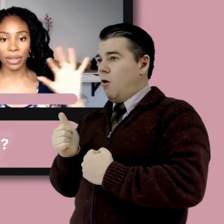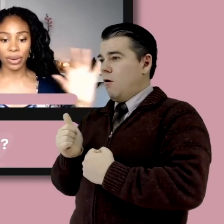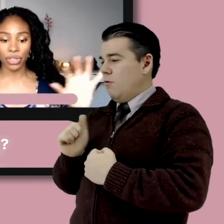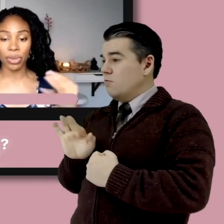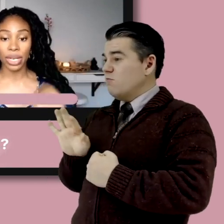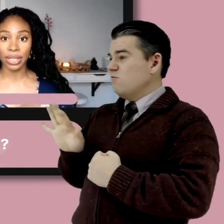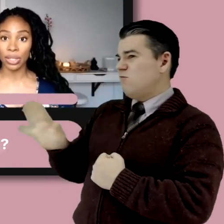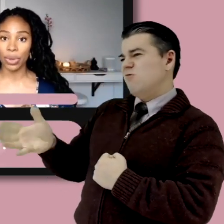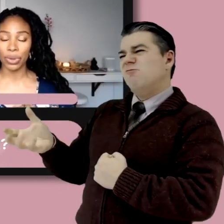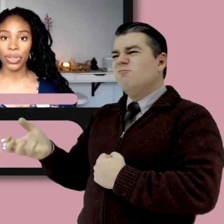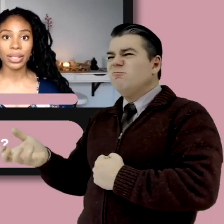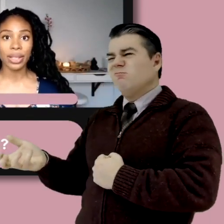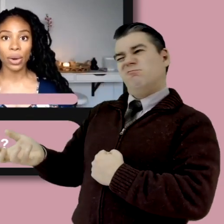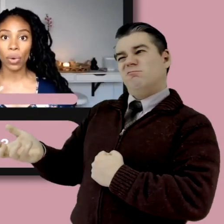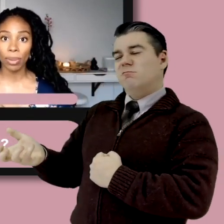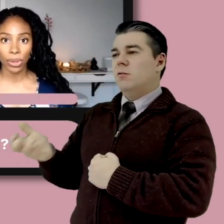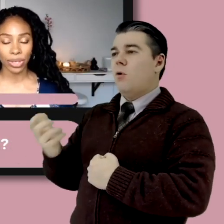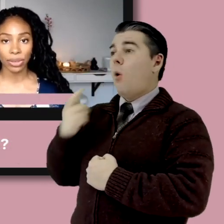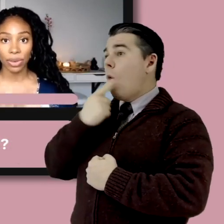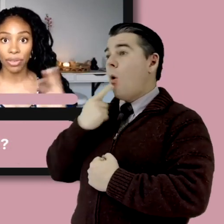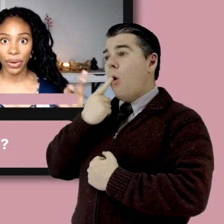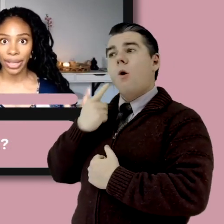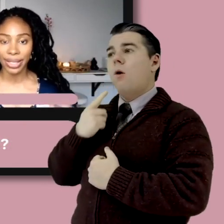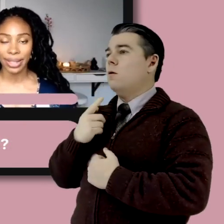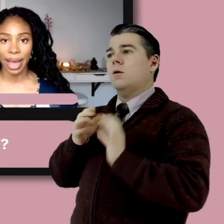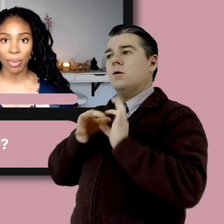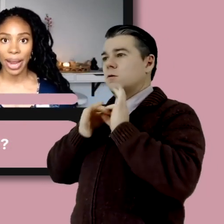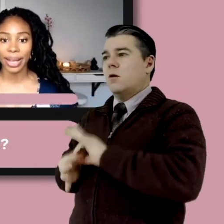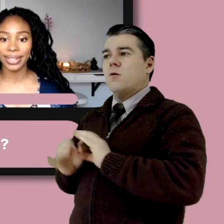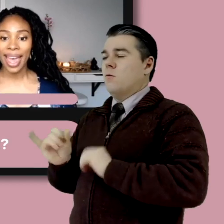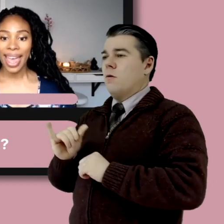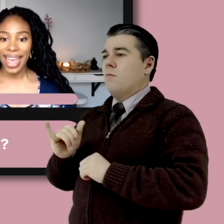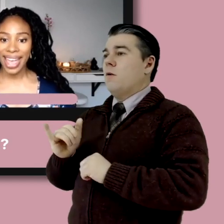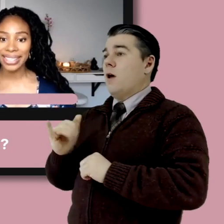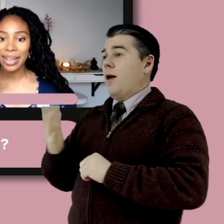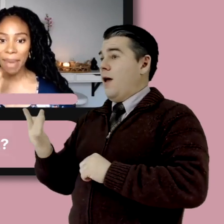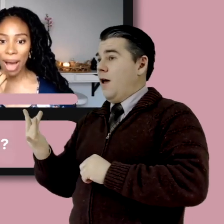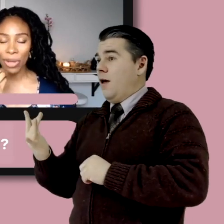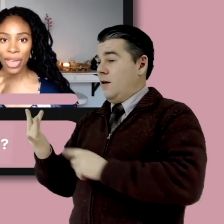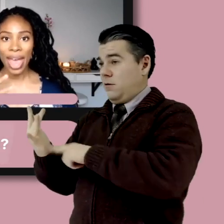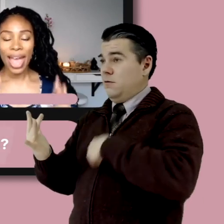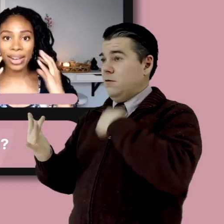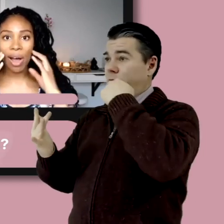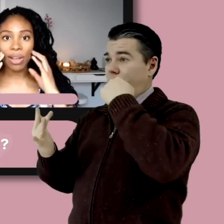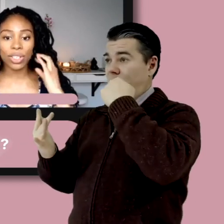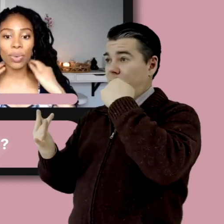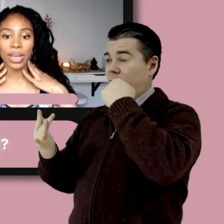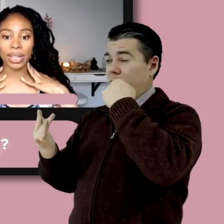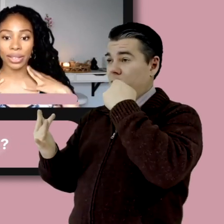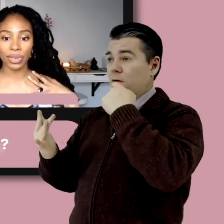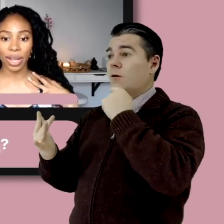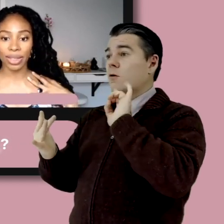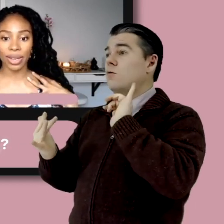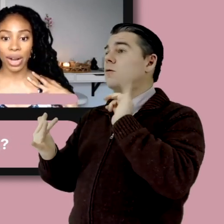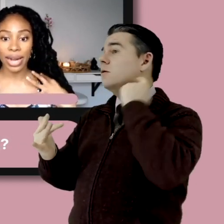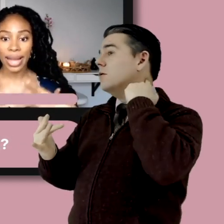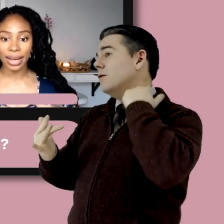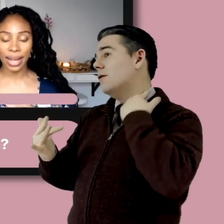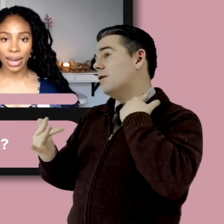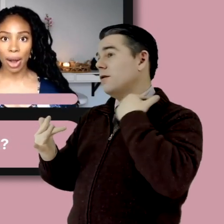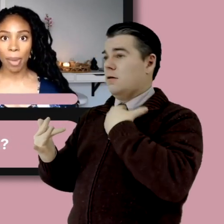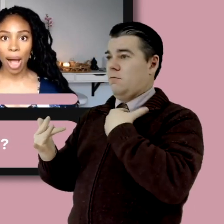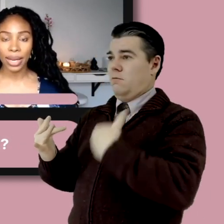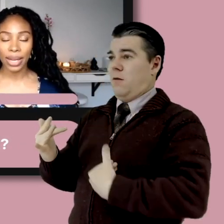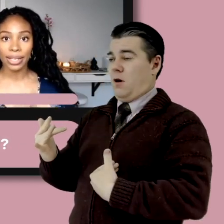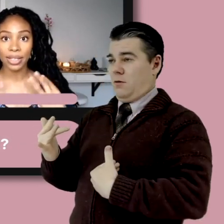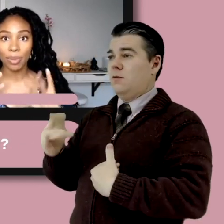these other extremities and do other things. And oral motor skills are very linked to that, right? It's hand to mouth. And also we need to strengthen our neck and